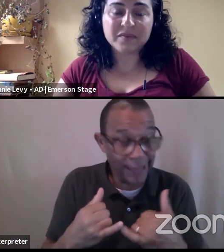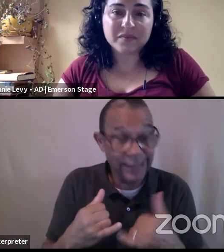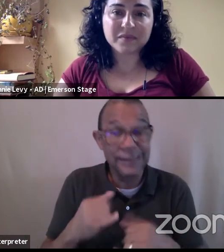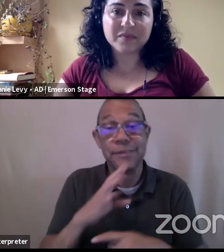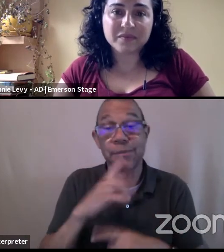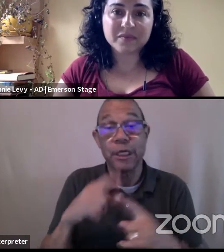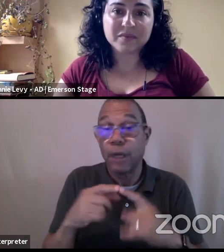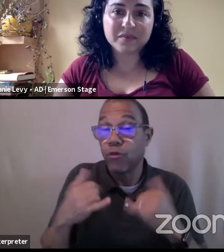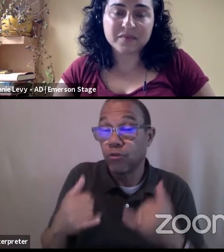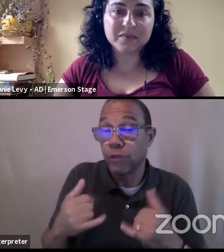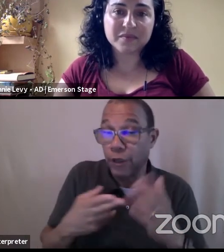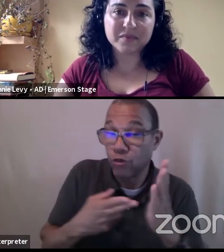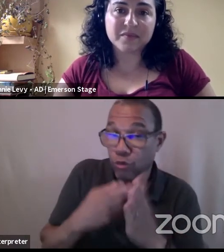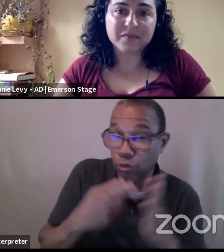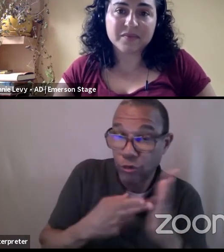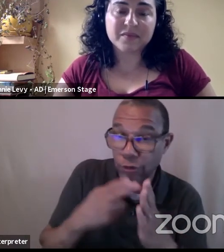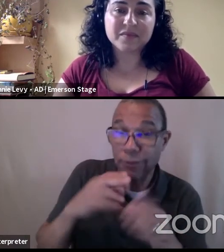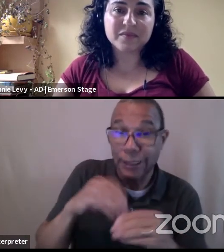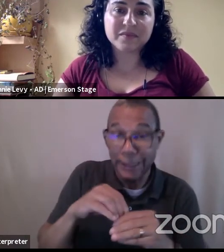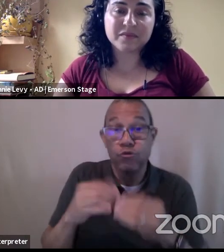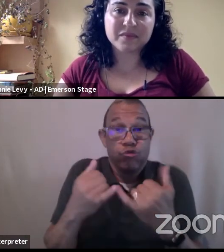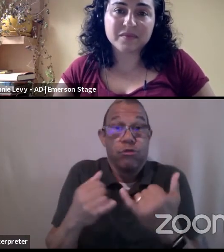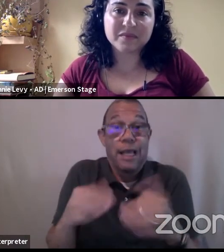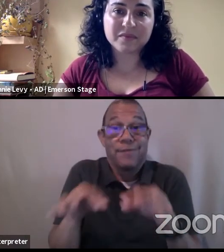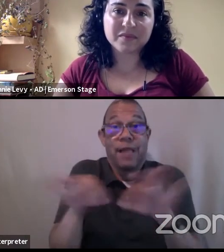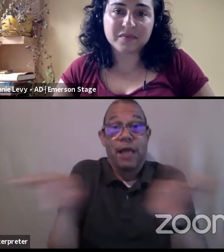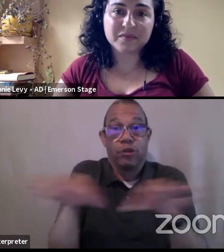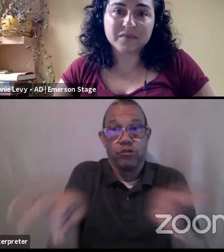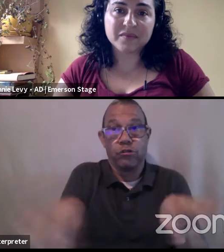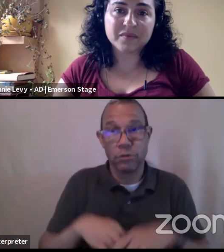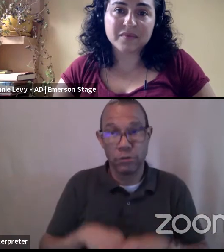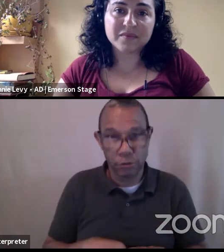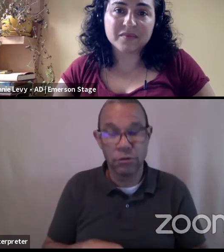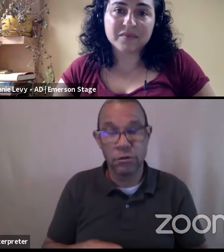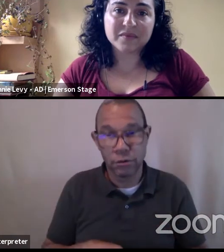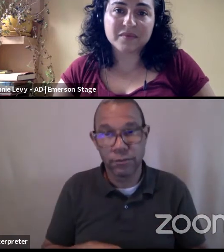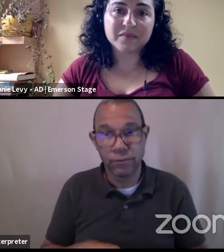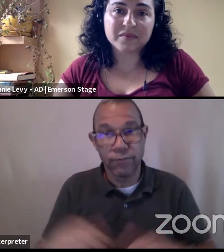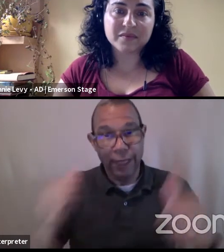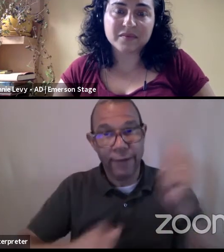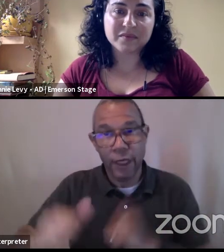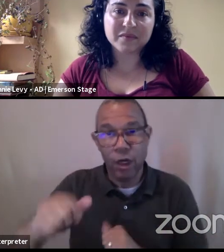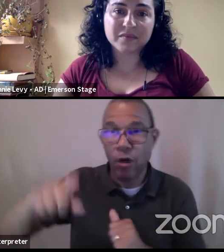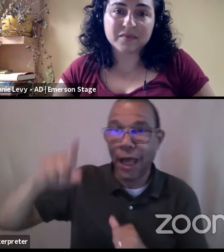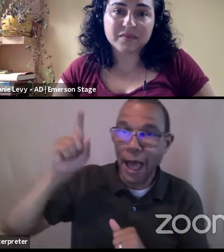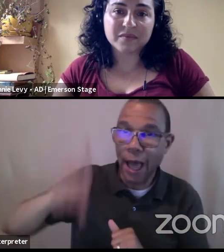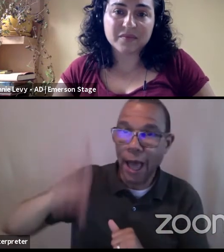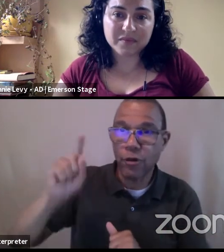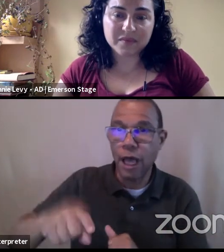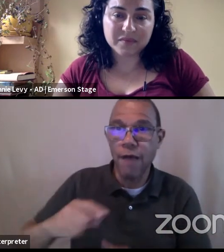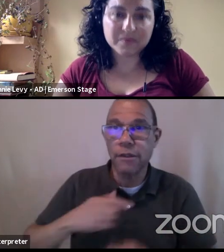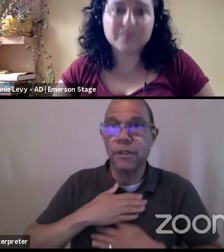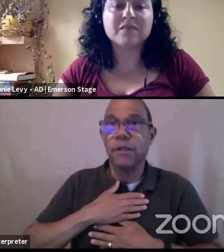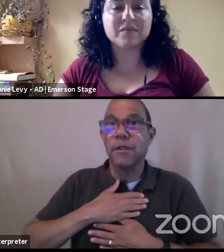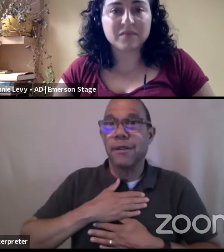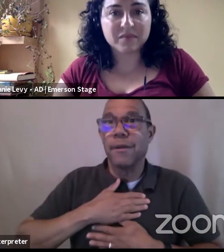theater, theater is, is, is, is, has to have the breath of today,